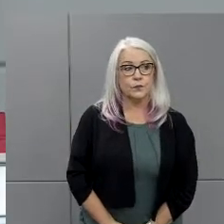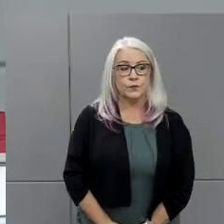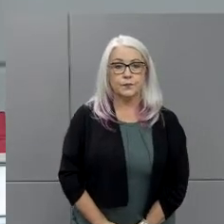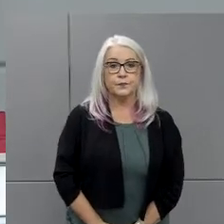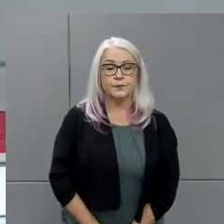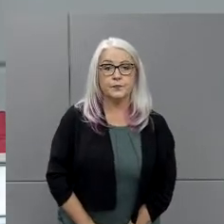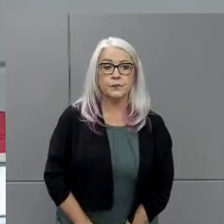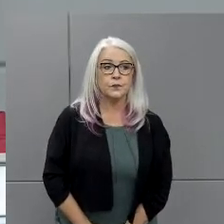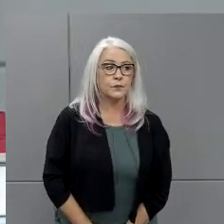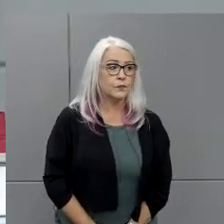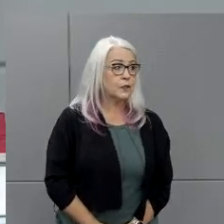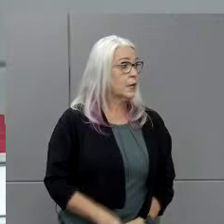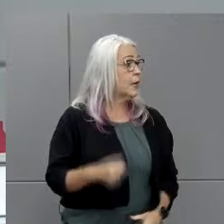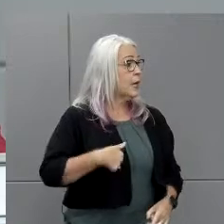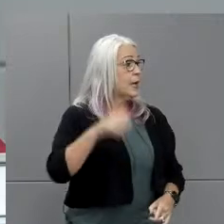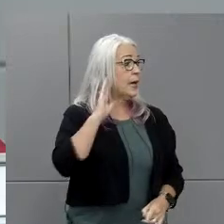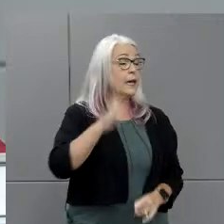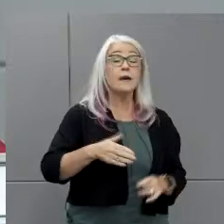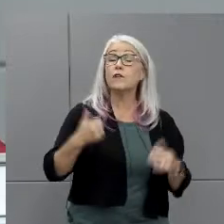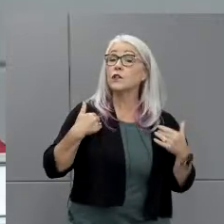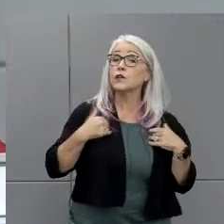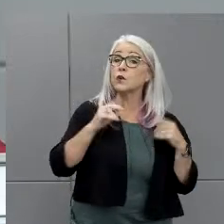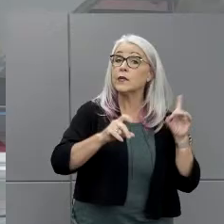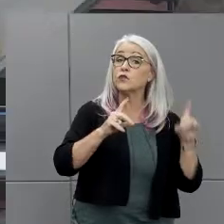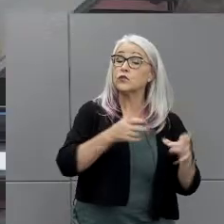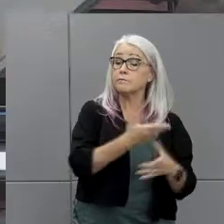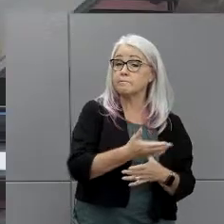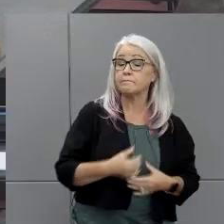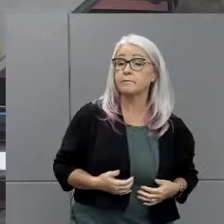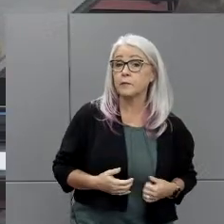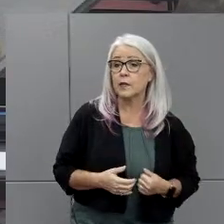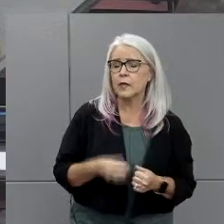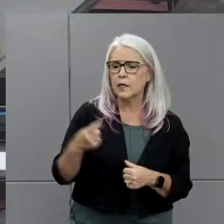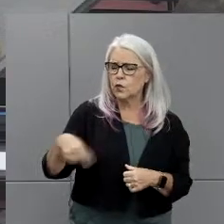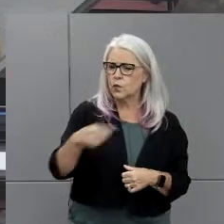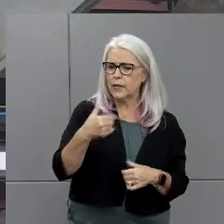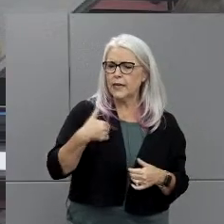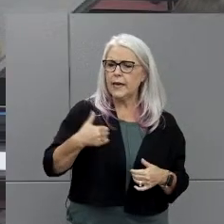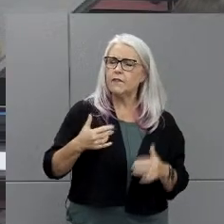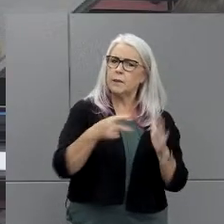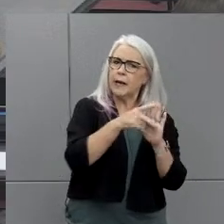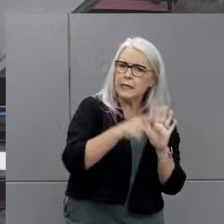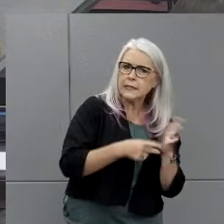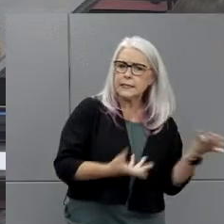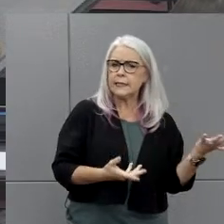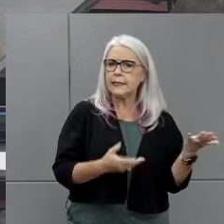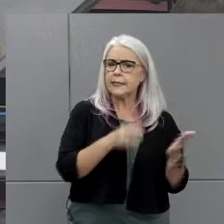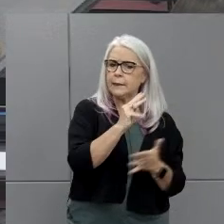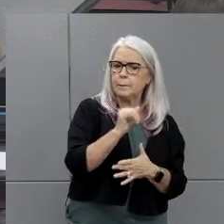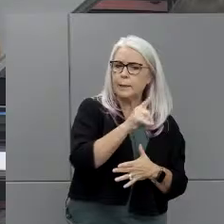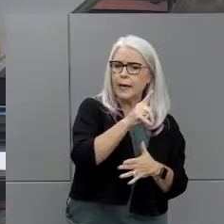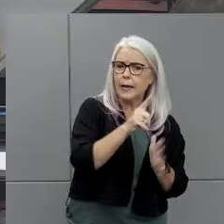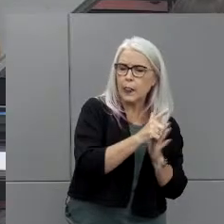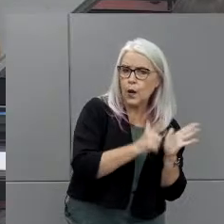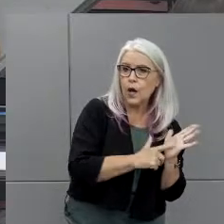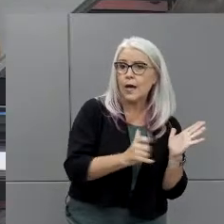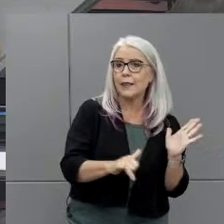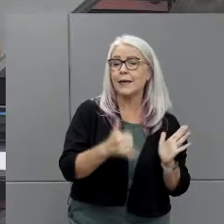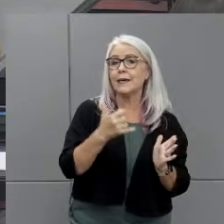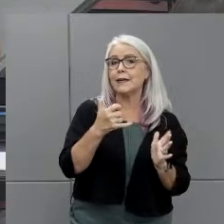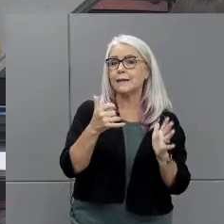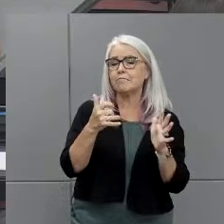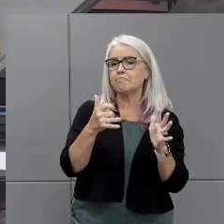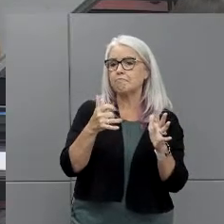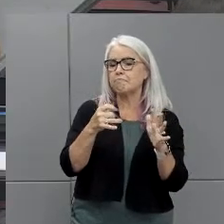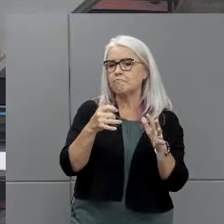Chairman Swanson, may I ask a question? yes. Is there a bylaw, a policy, anything that's written that says that